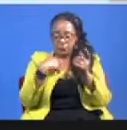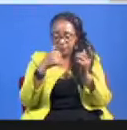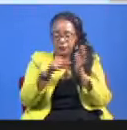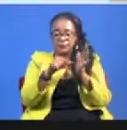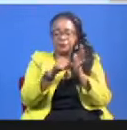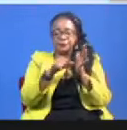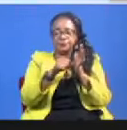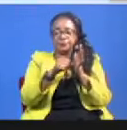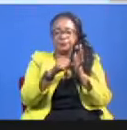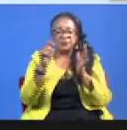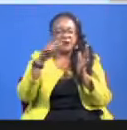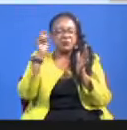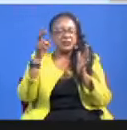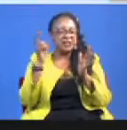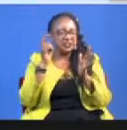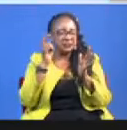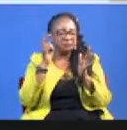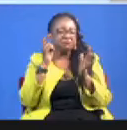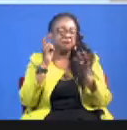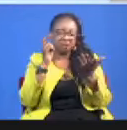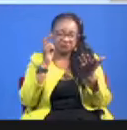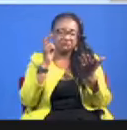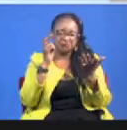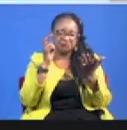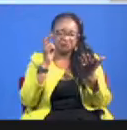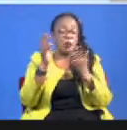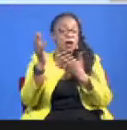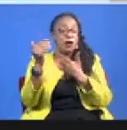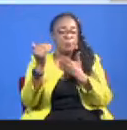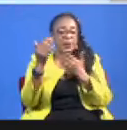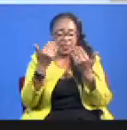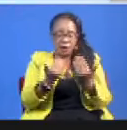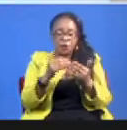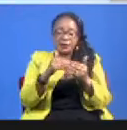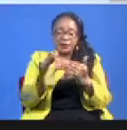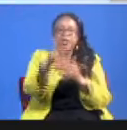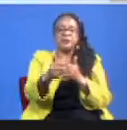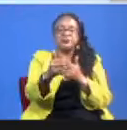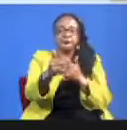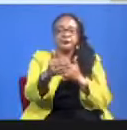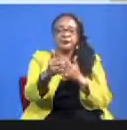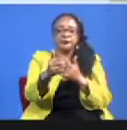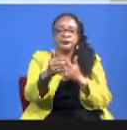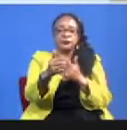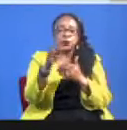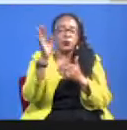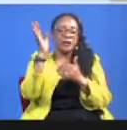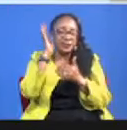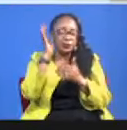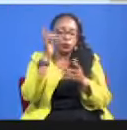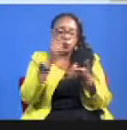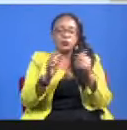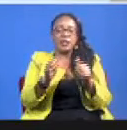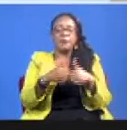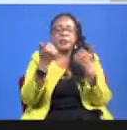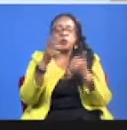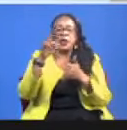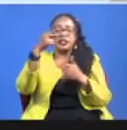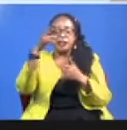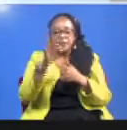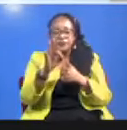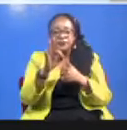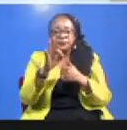a problem. Is the president listening? Yes, he's listening, and we hope. Now, after this, the next one, we listen to what will happen